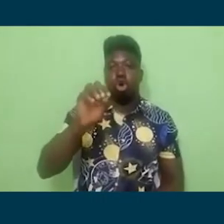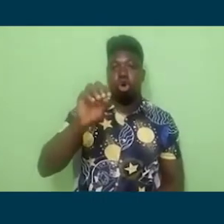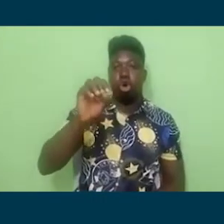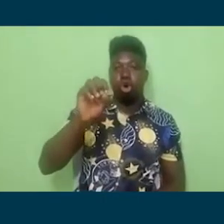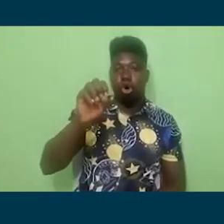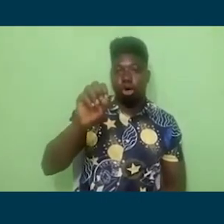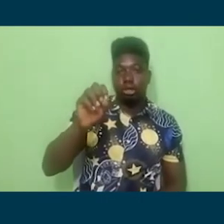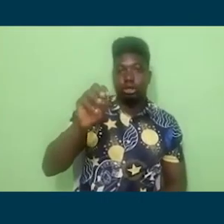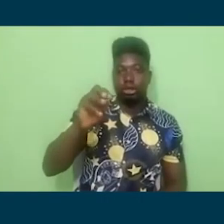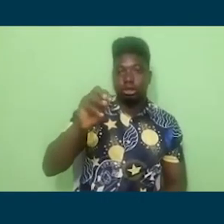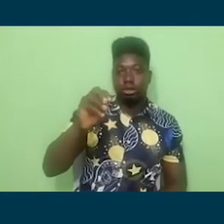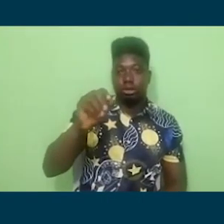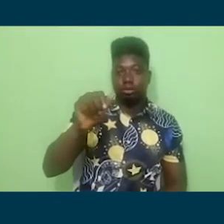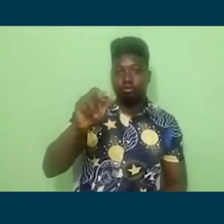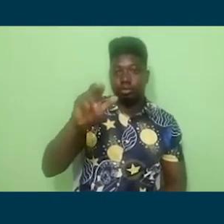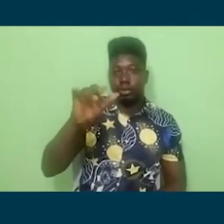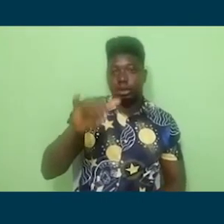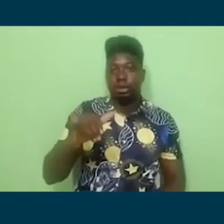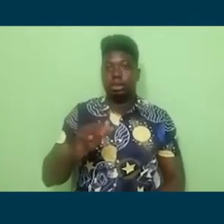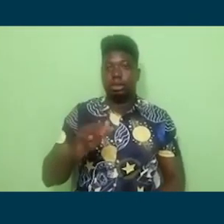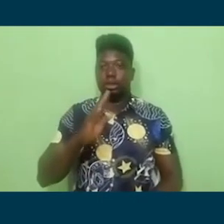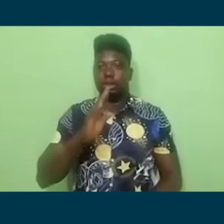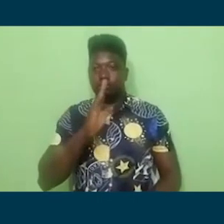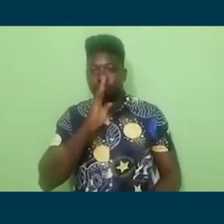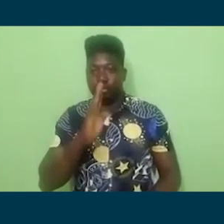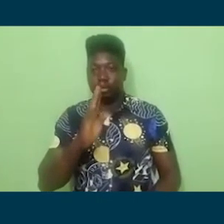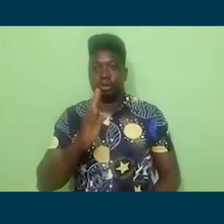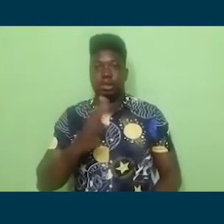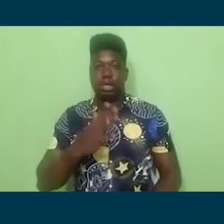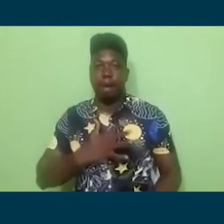of rosemary. Be my